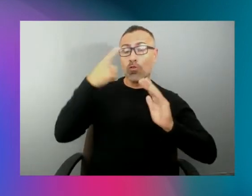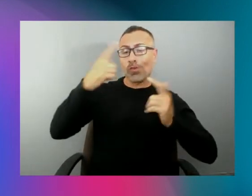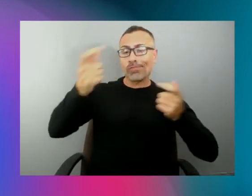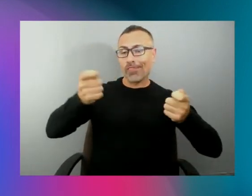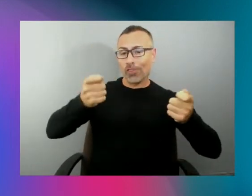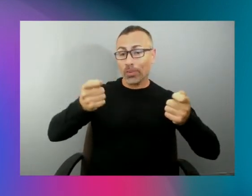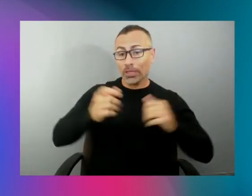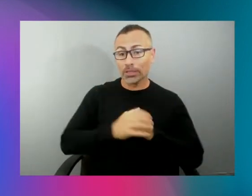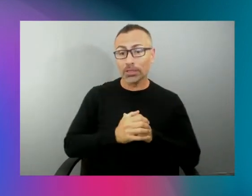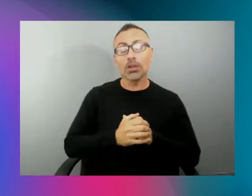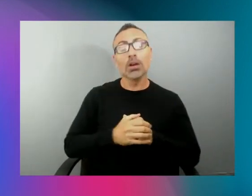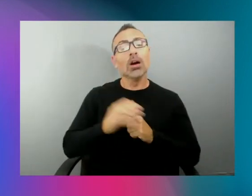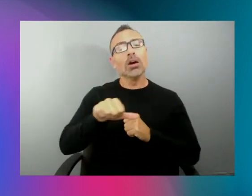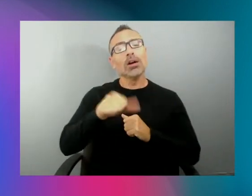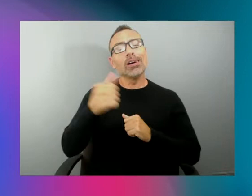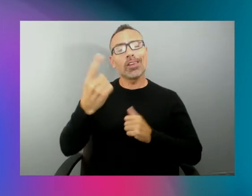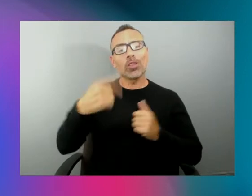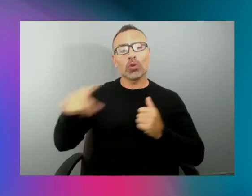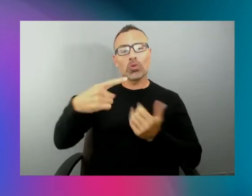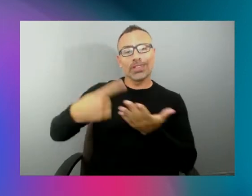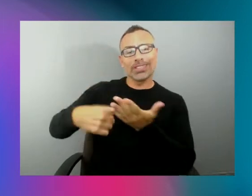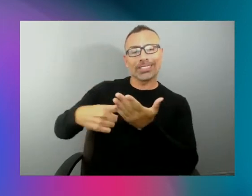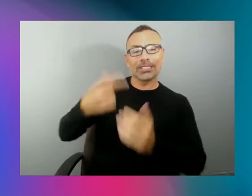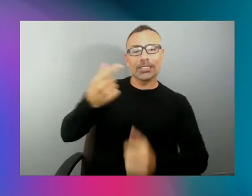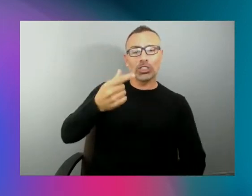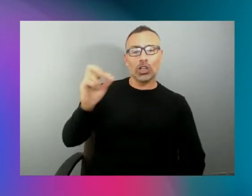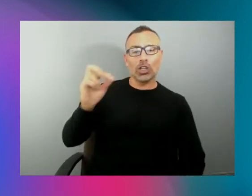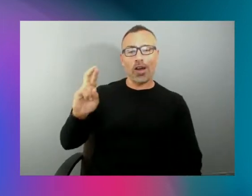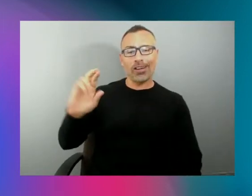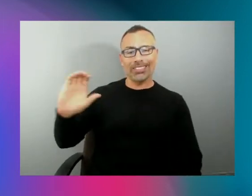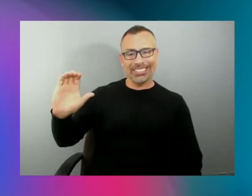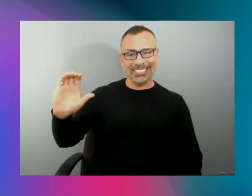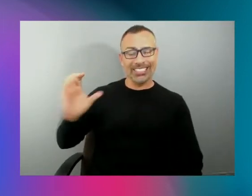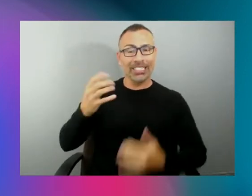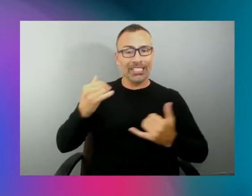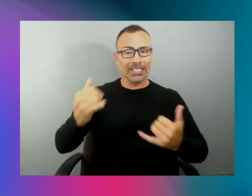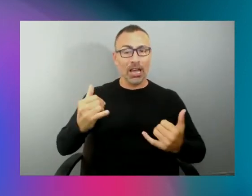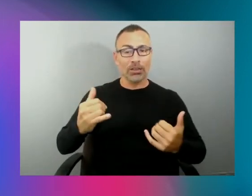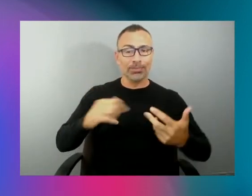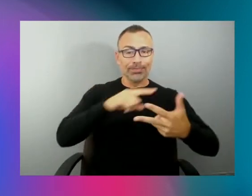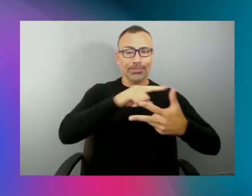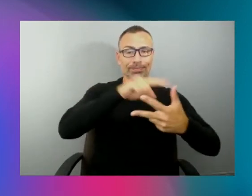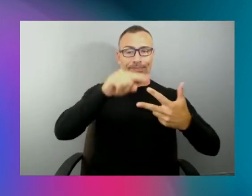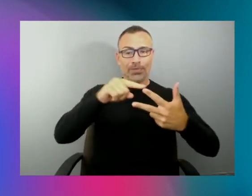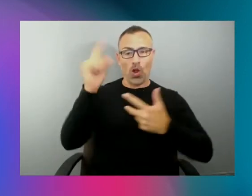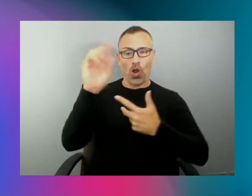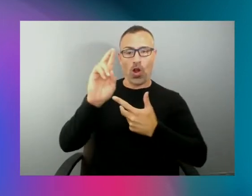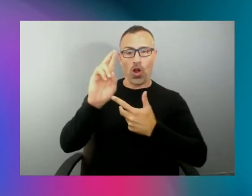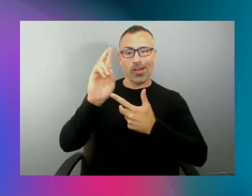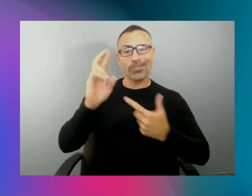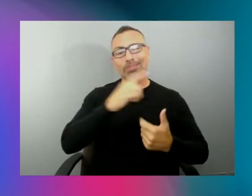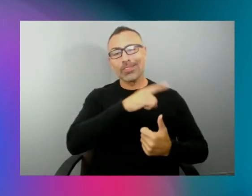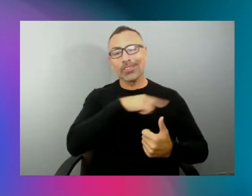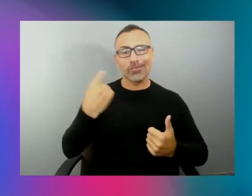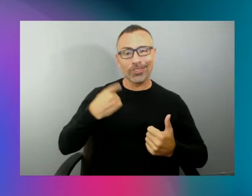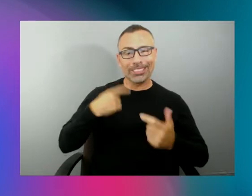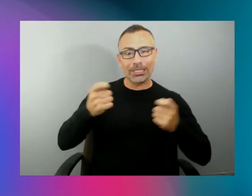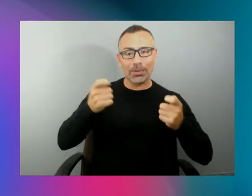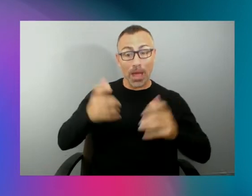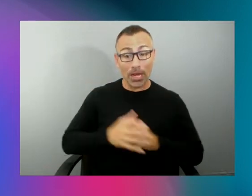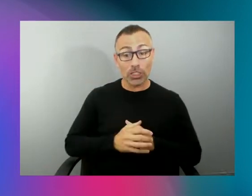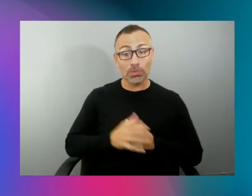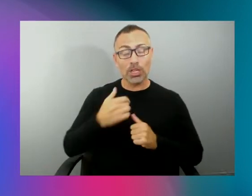I talked about GRC, right? Now the risk management, right? That is where you can power this config